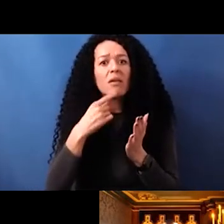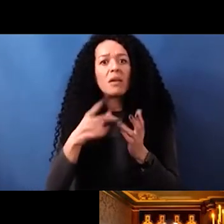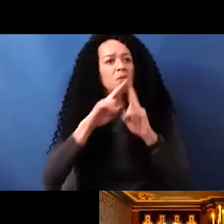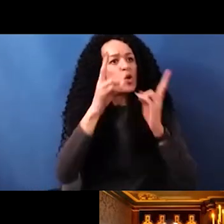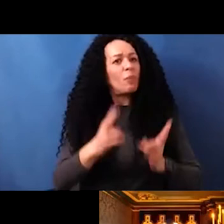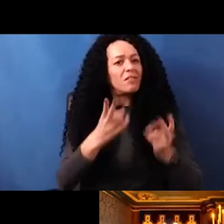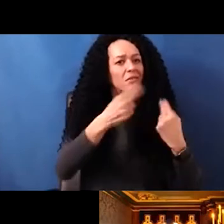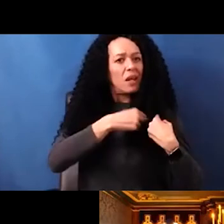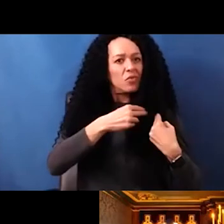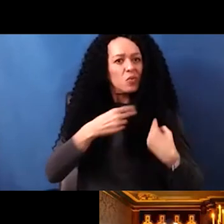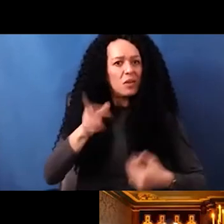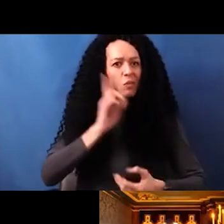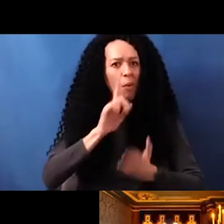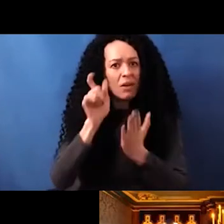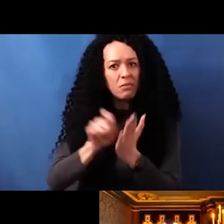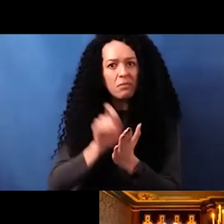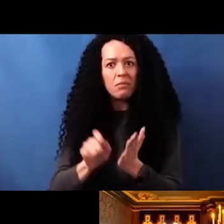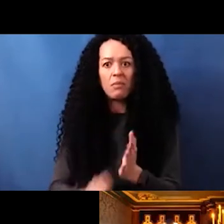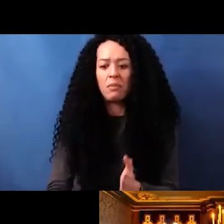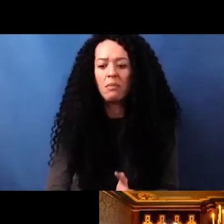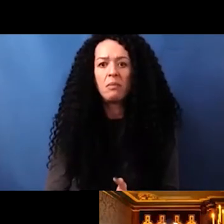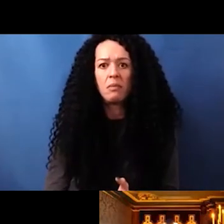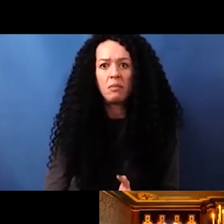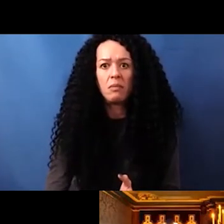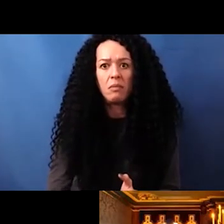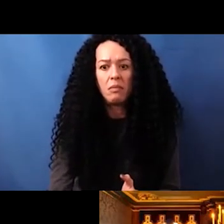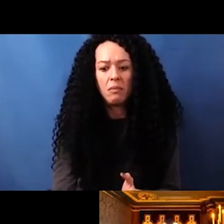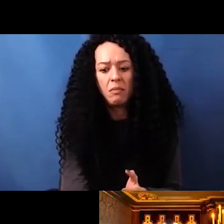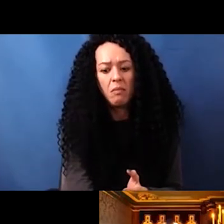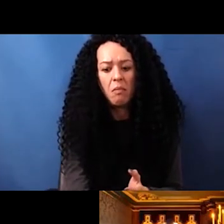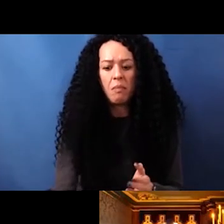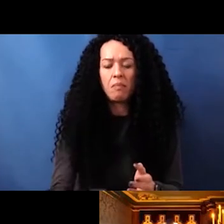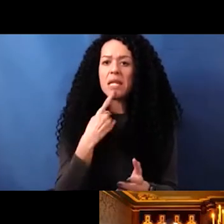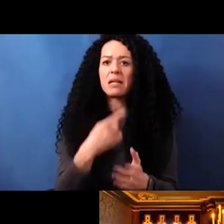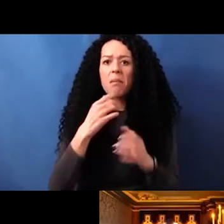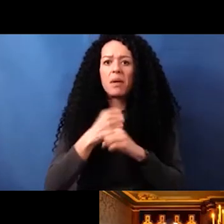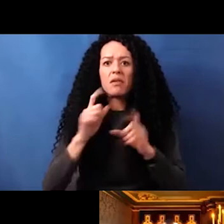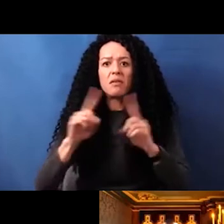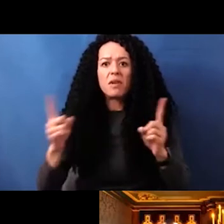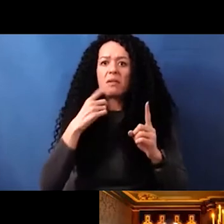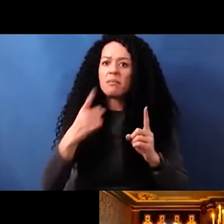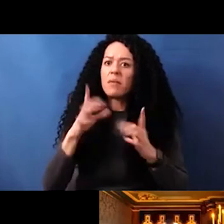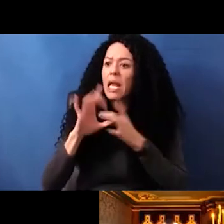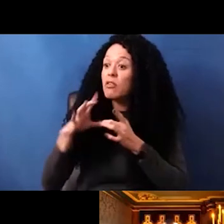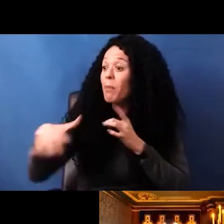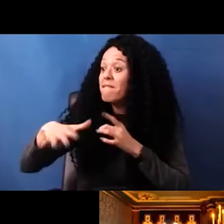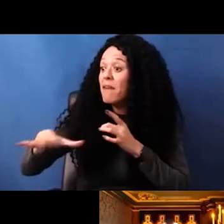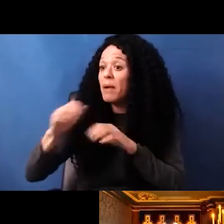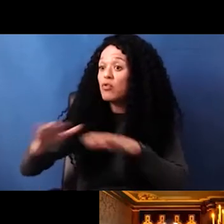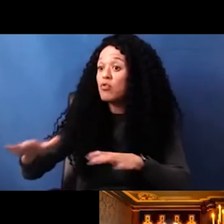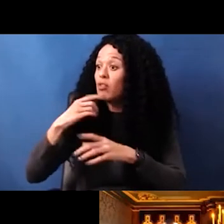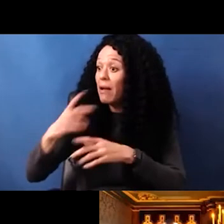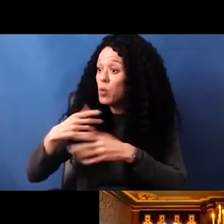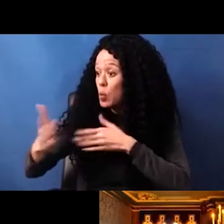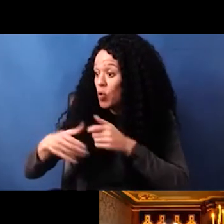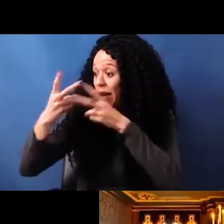domesticity and duty. Rose early and made such arrangements with regard to my children and family affairs that I